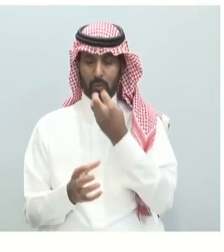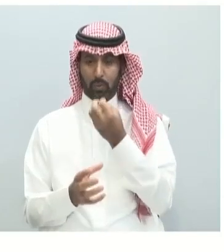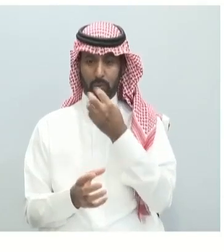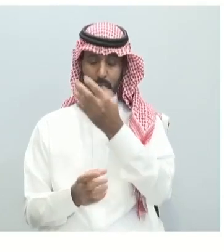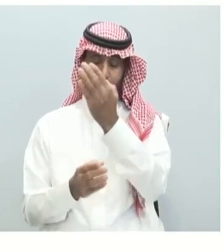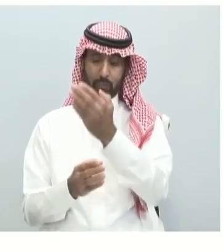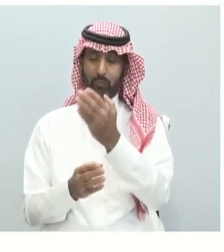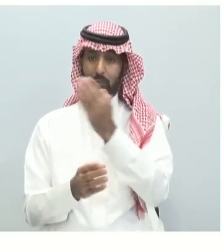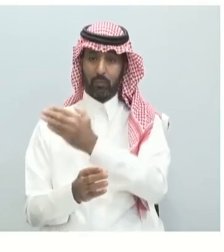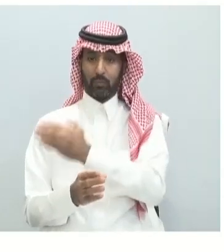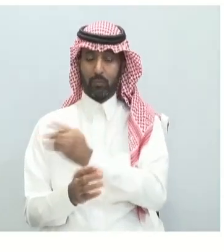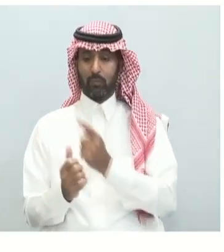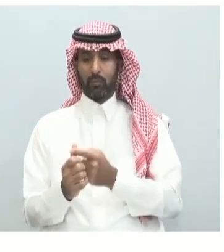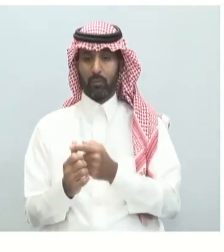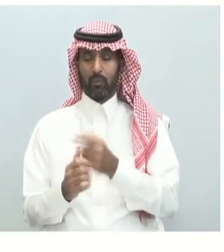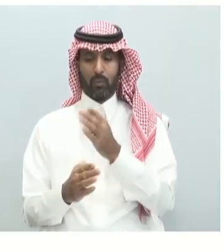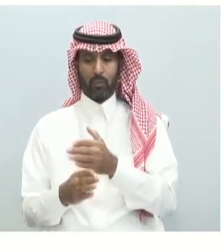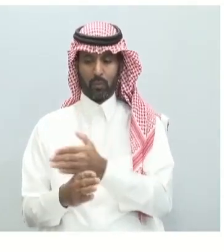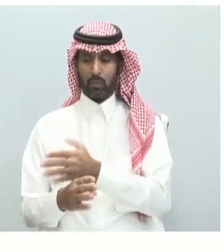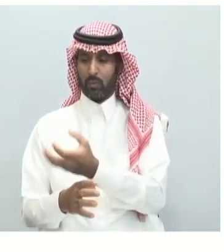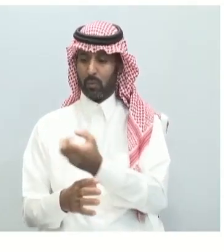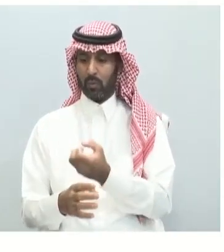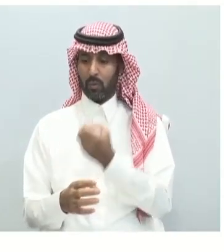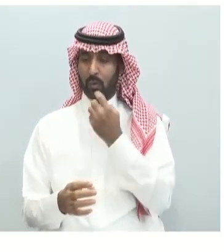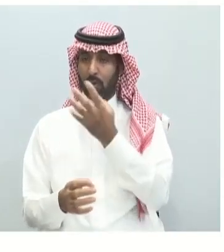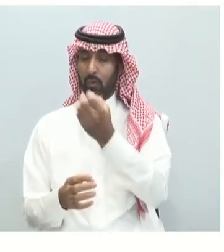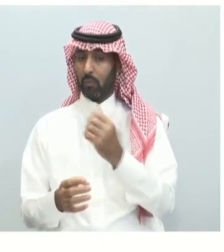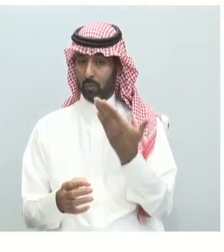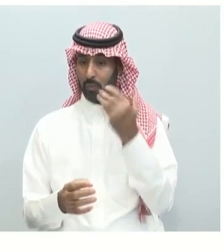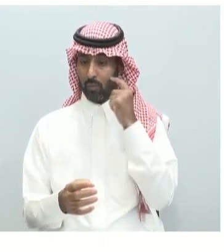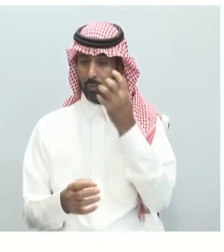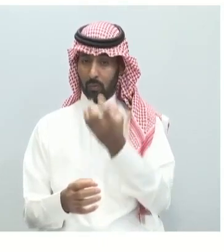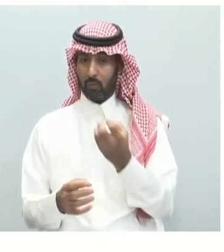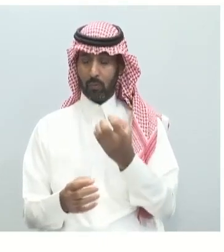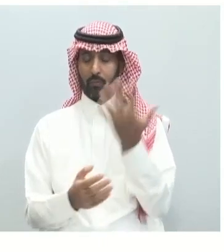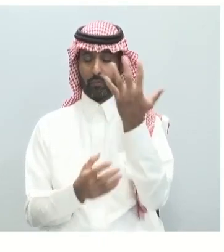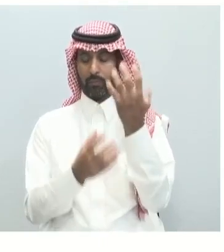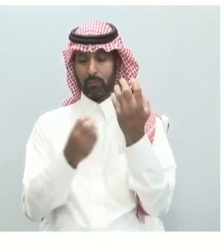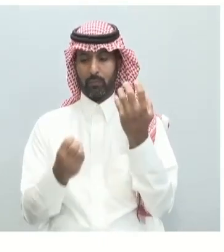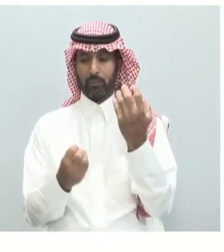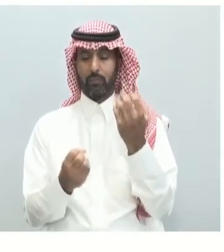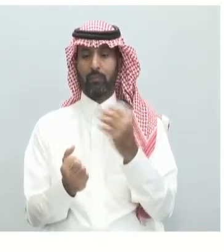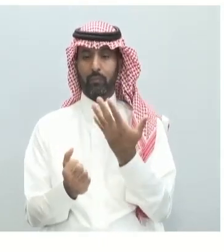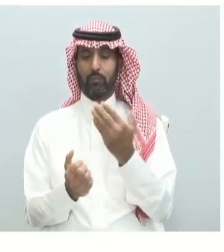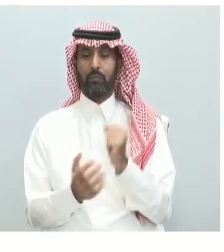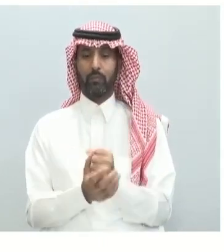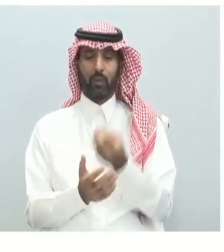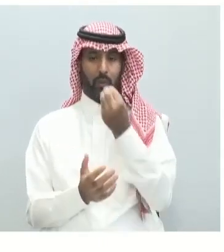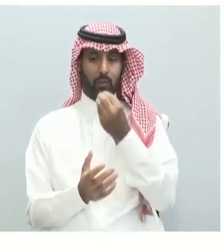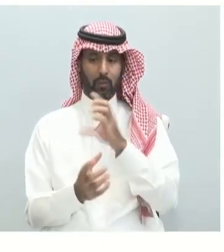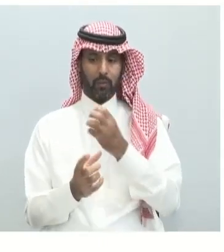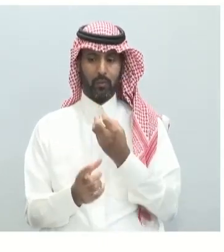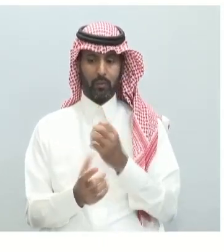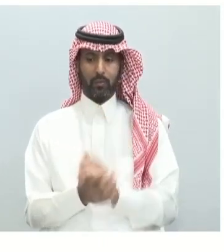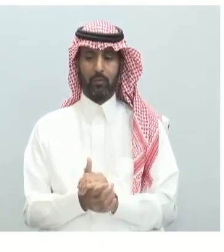Advantages for the consumers here. The first one, they get to eat the freshest produce possible because they're getting